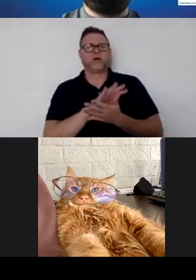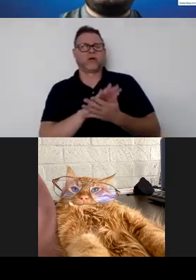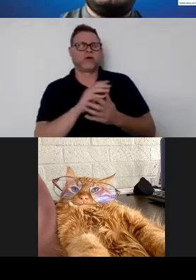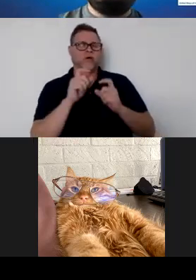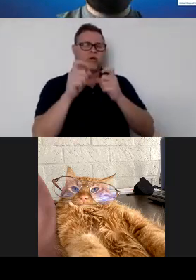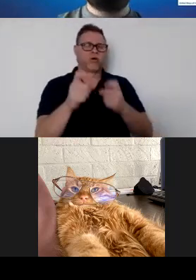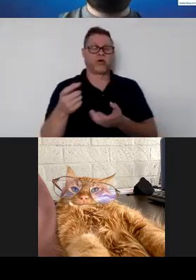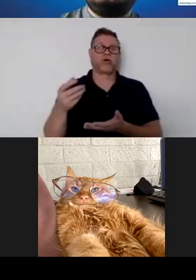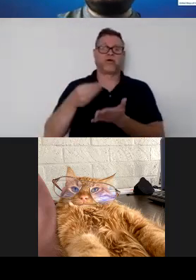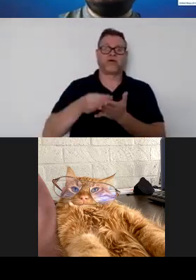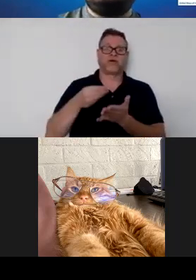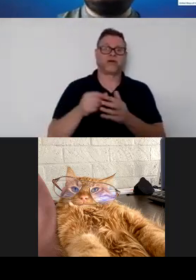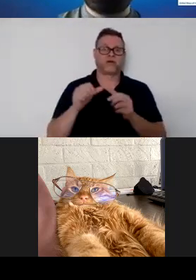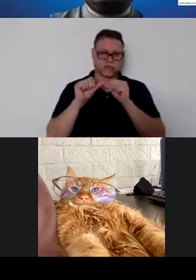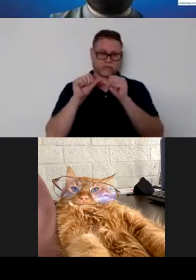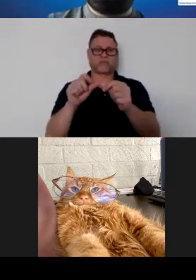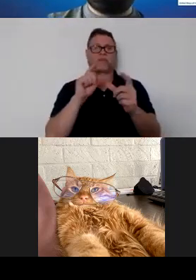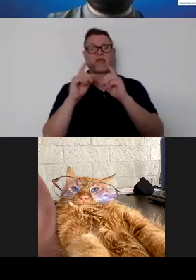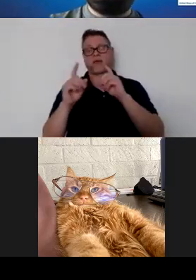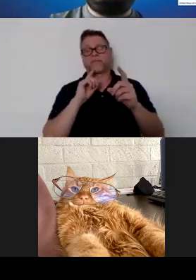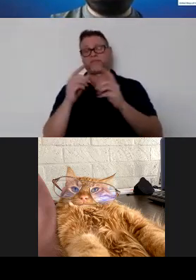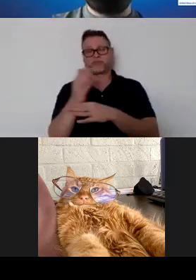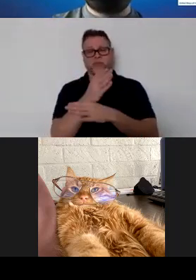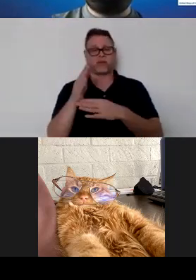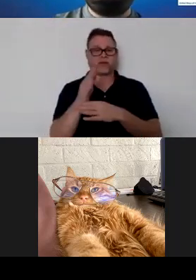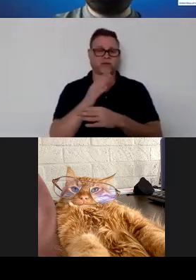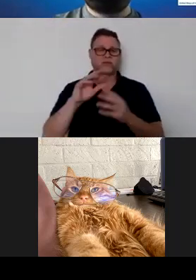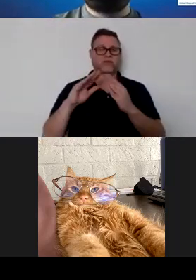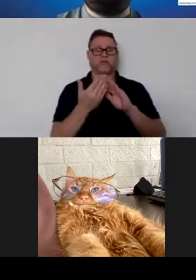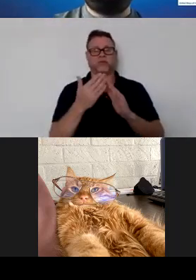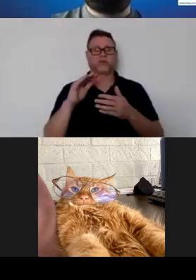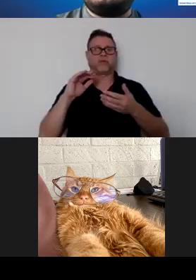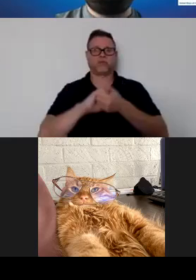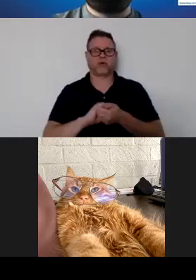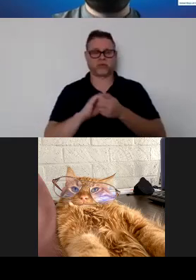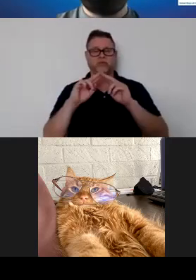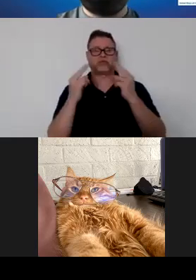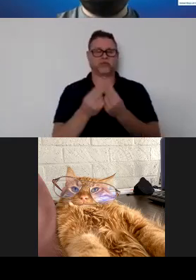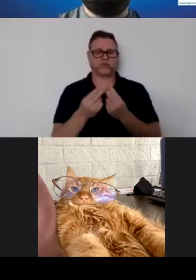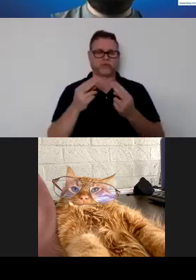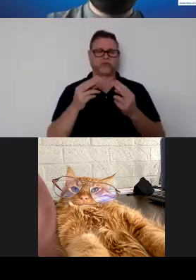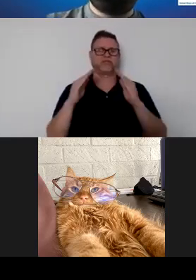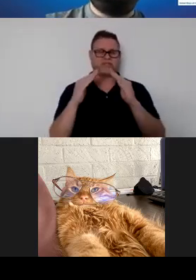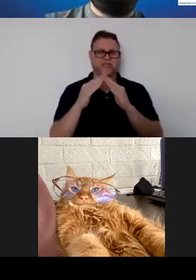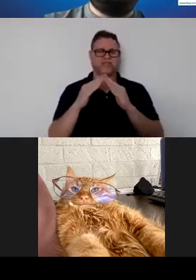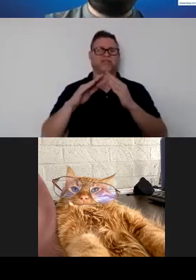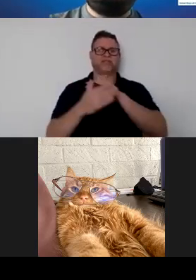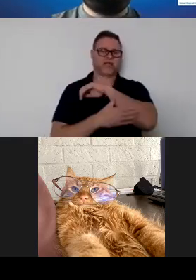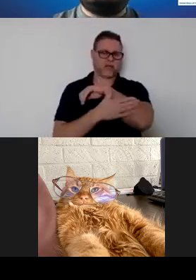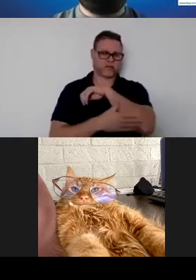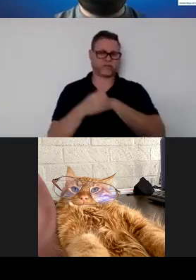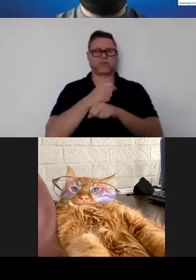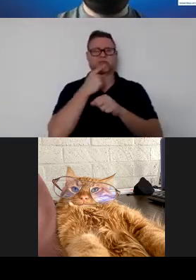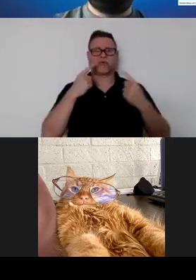to create or continue dialogue between community partners, unions, cities, counties, and other partners to ensure